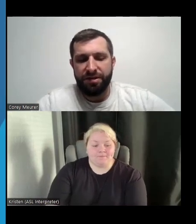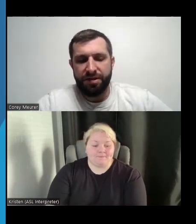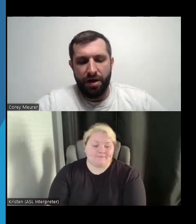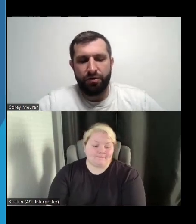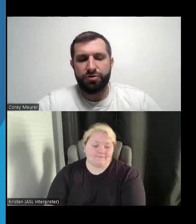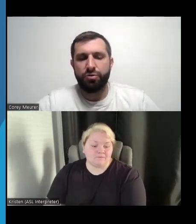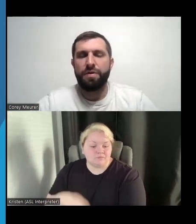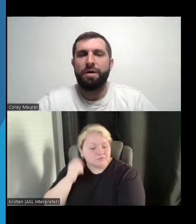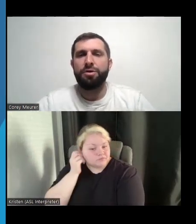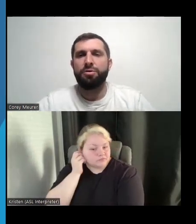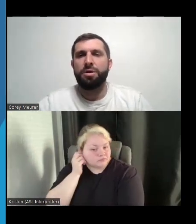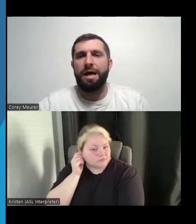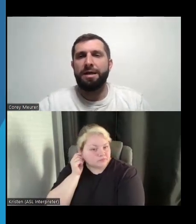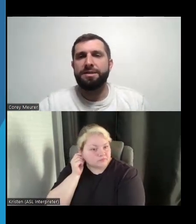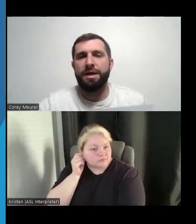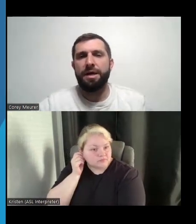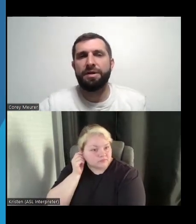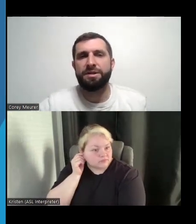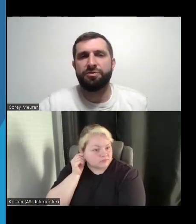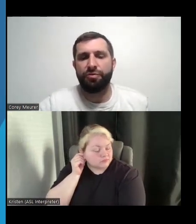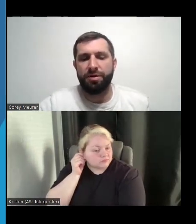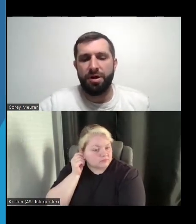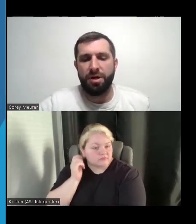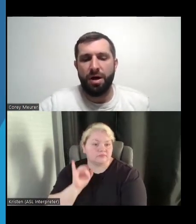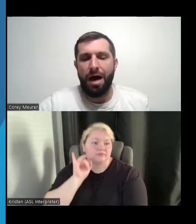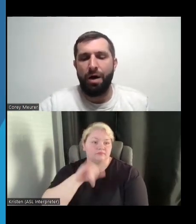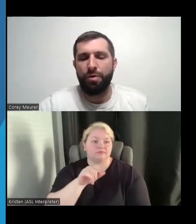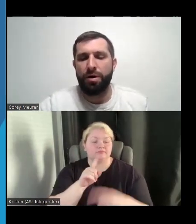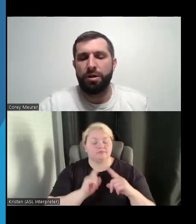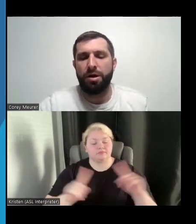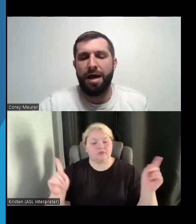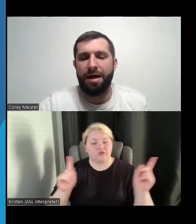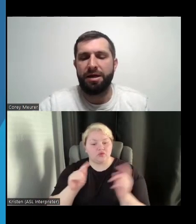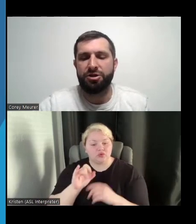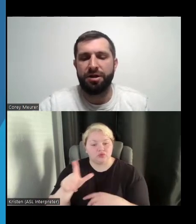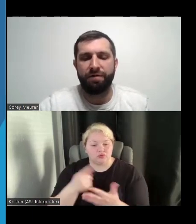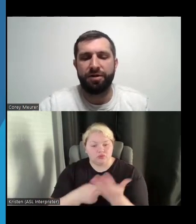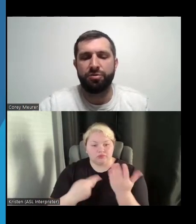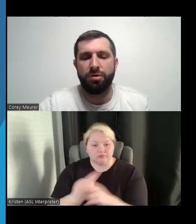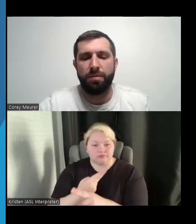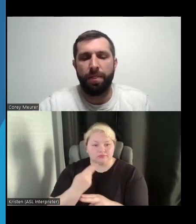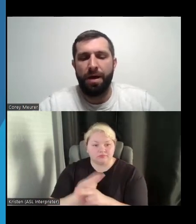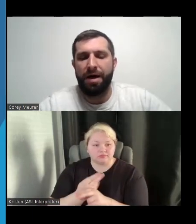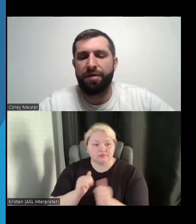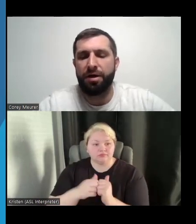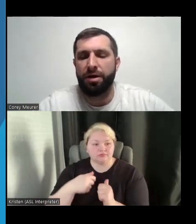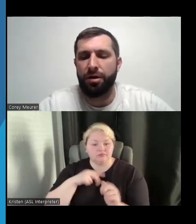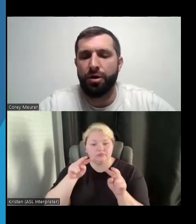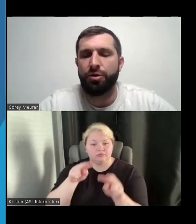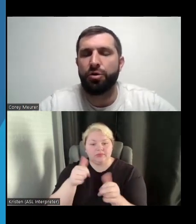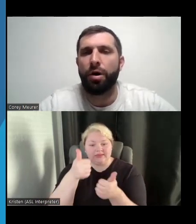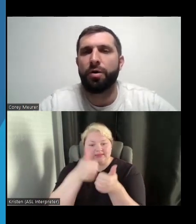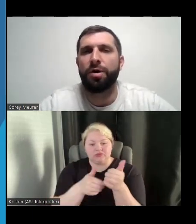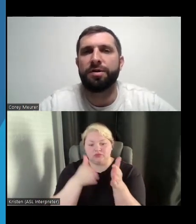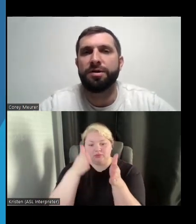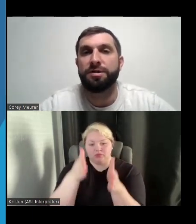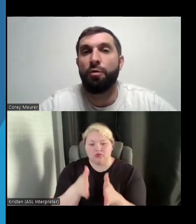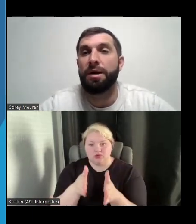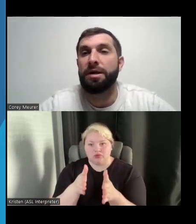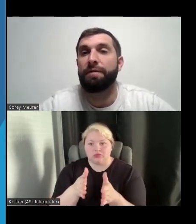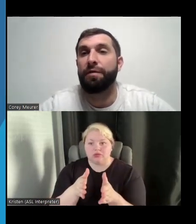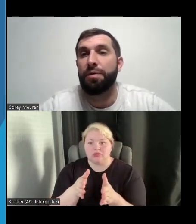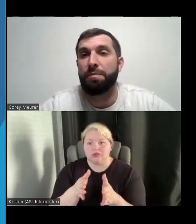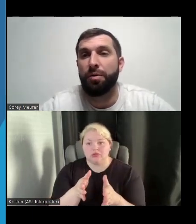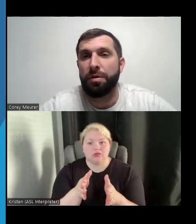And then this is another tool that we'll utilize, and this is really how we want to look at each individual. I think, you work with